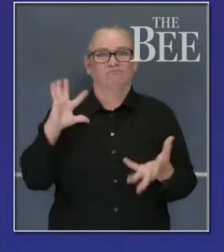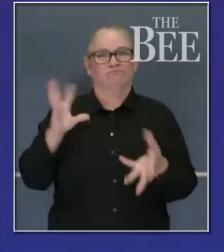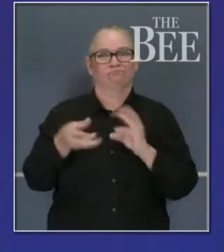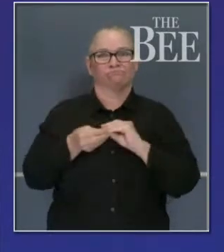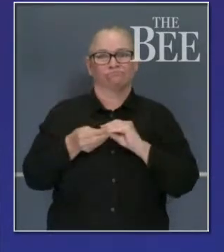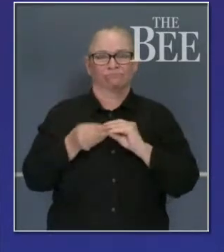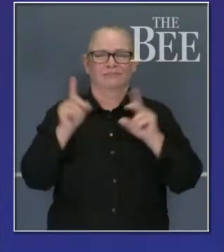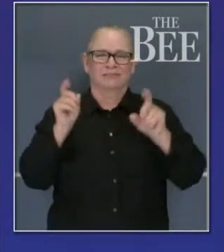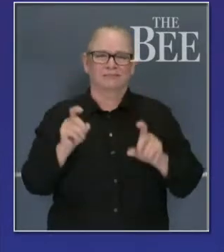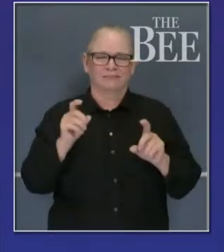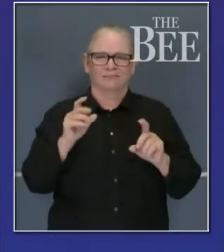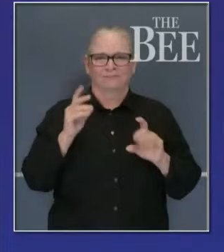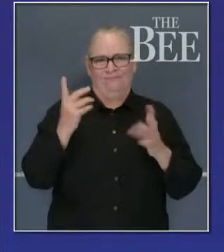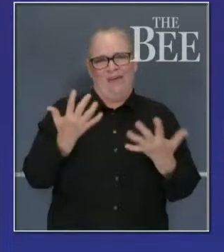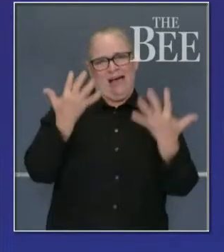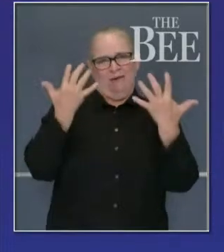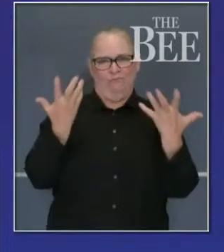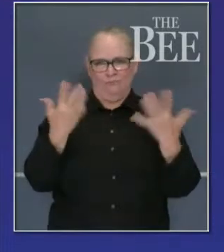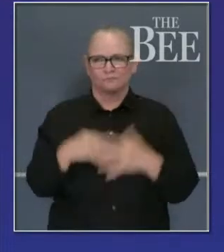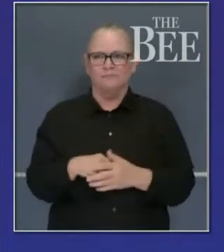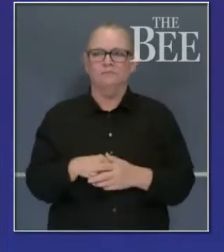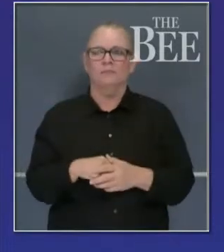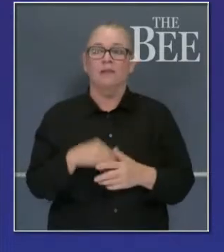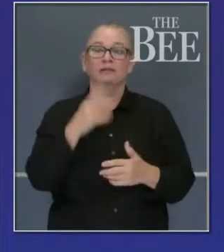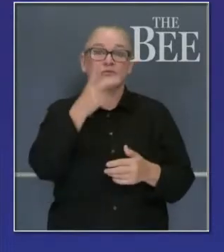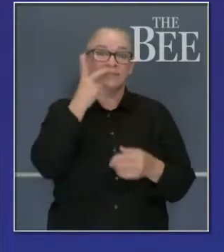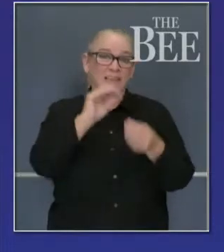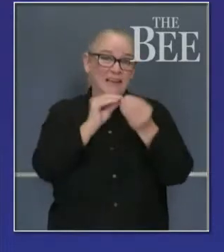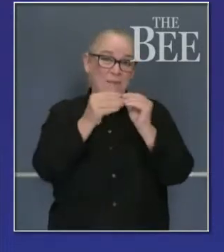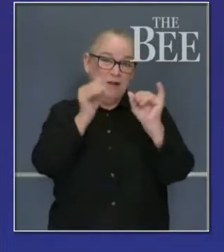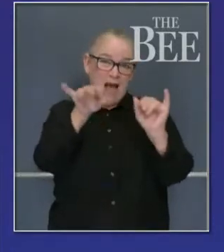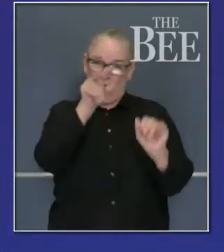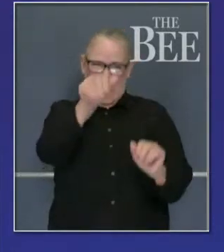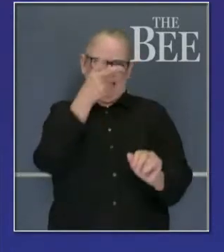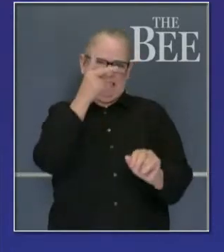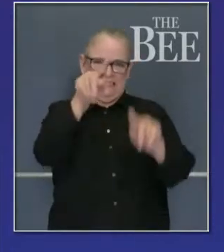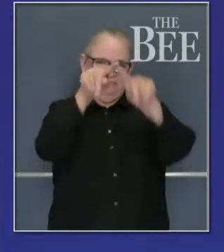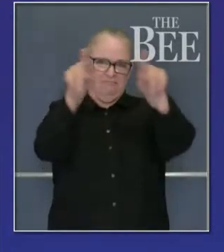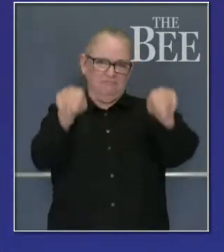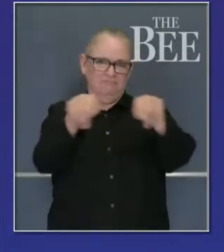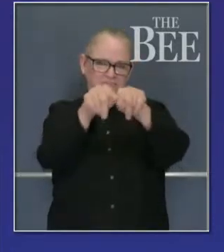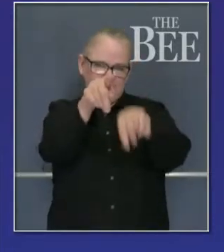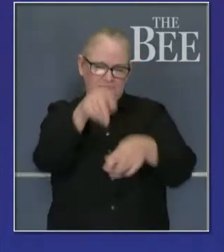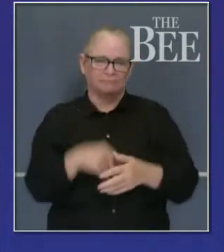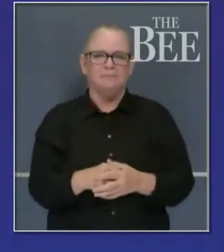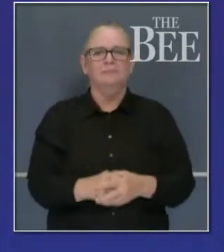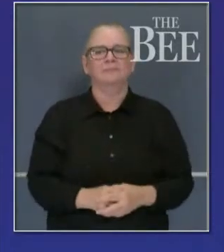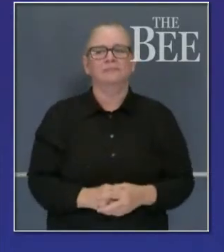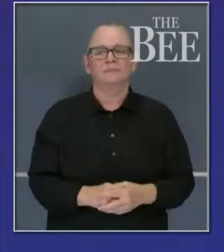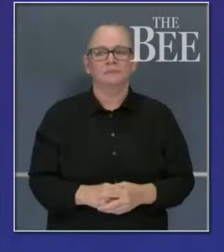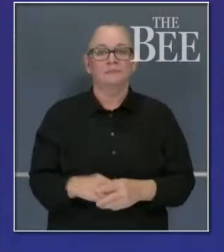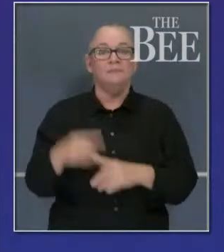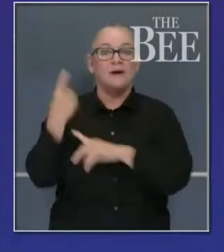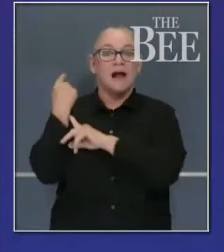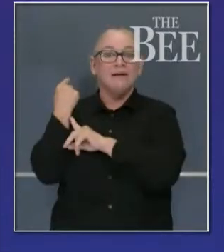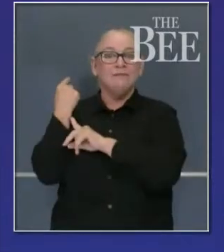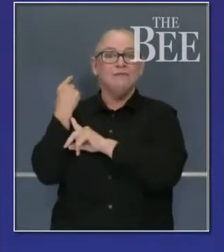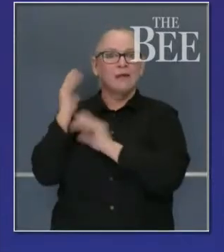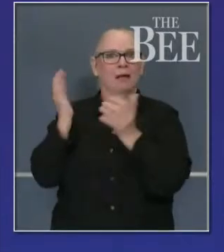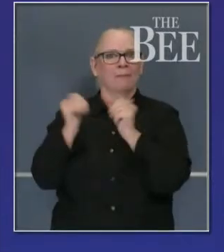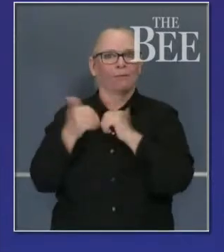more, I think, easily absorbable terms. Last year, this time, this date, we